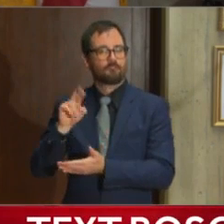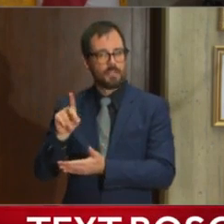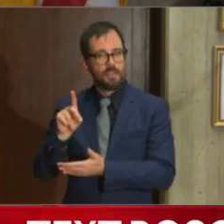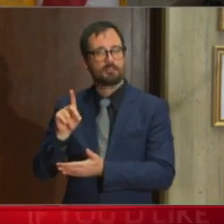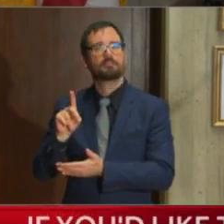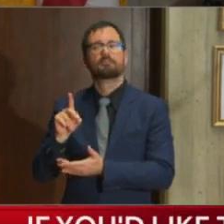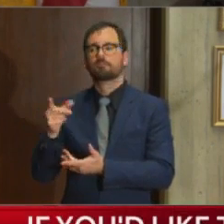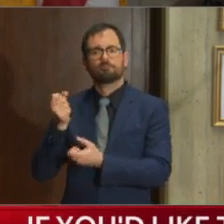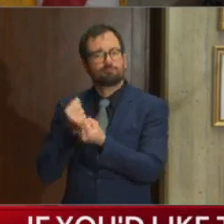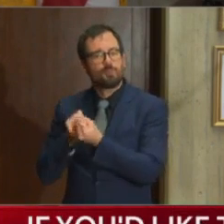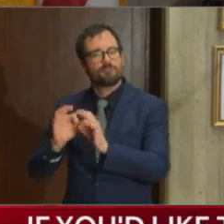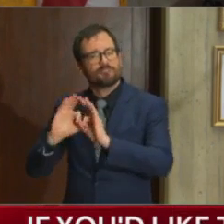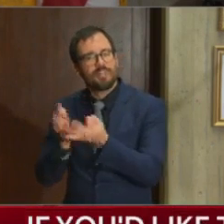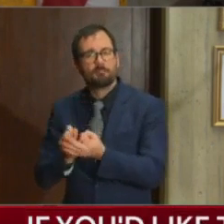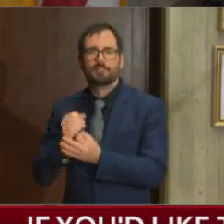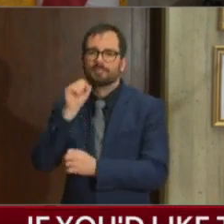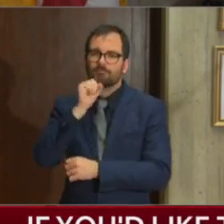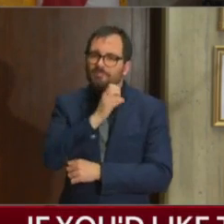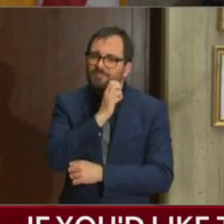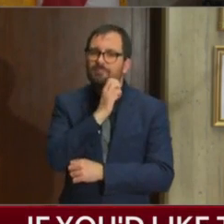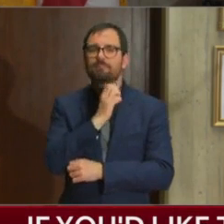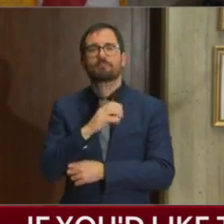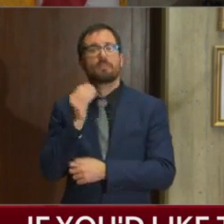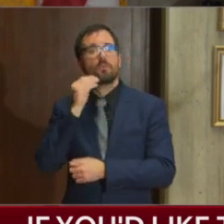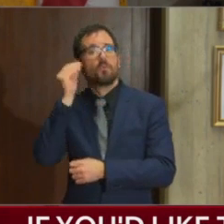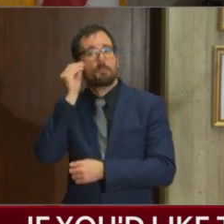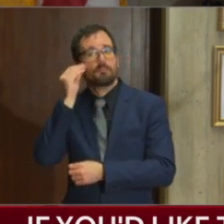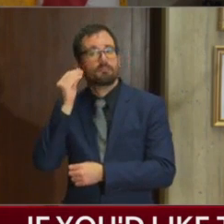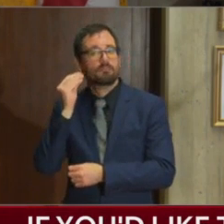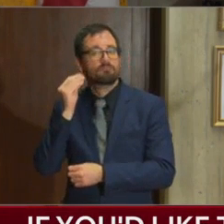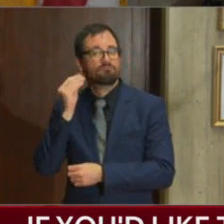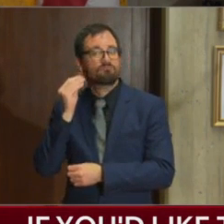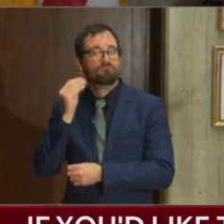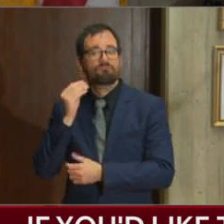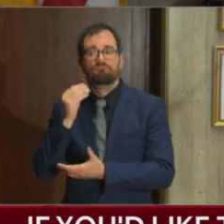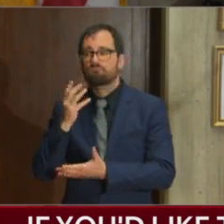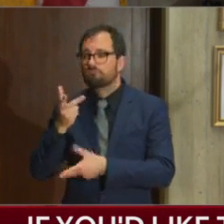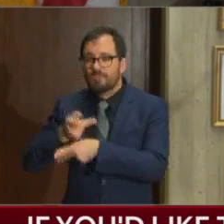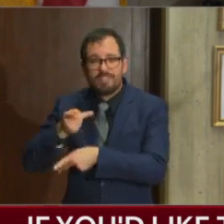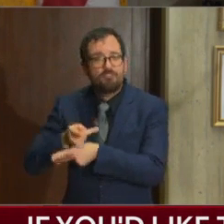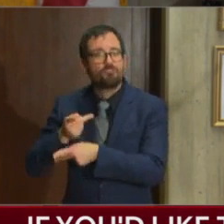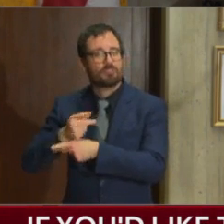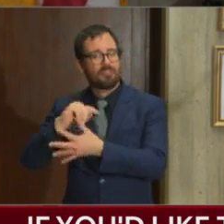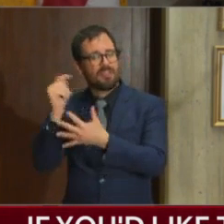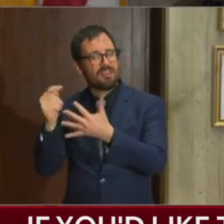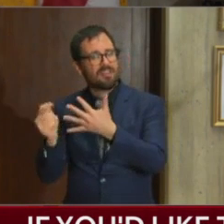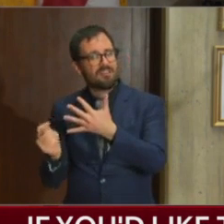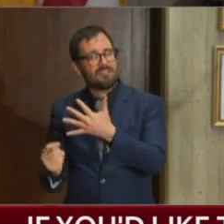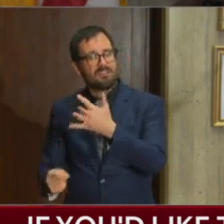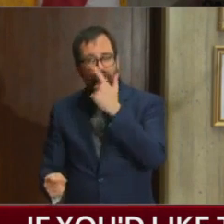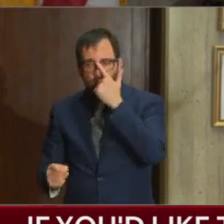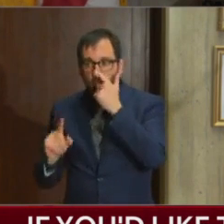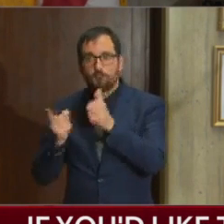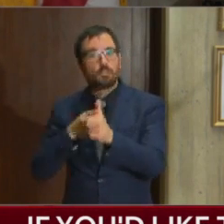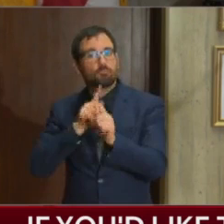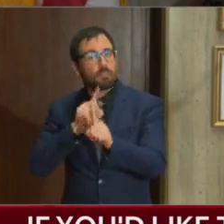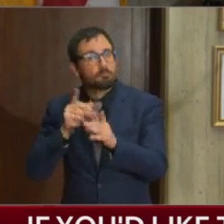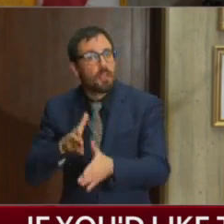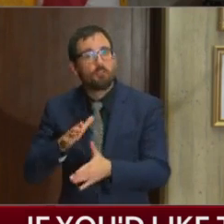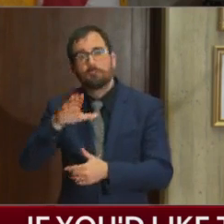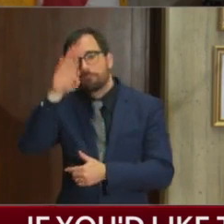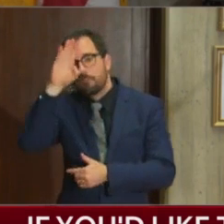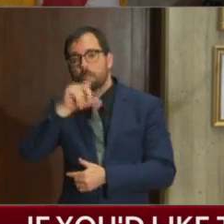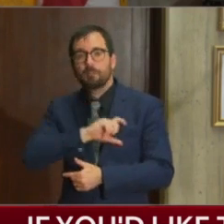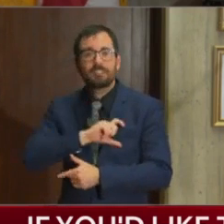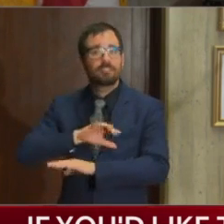personnel who are staying on the job to protect us while their children are at home. In 24 hours, we raised over $10 million from